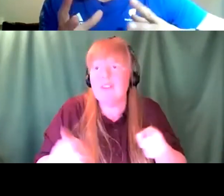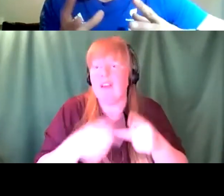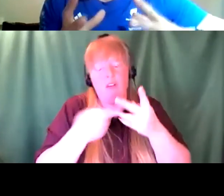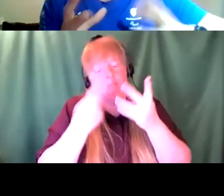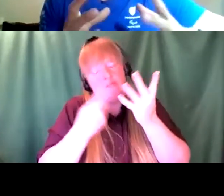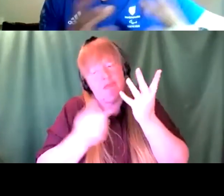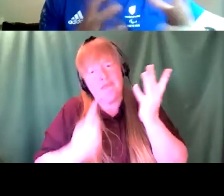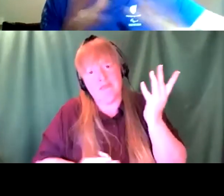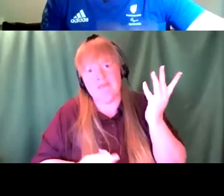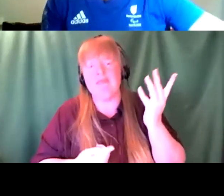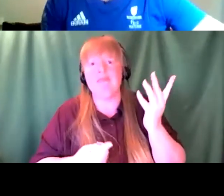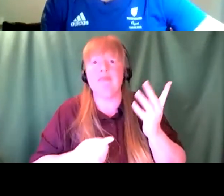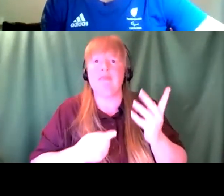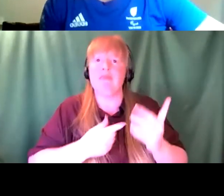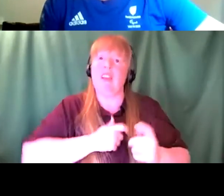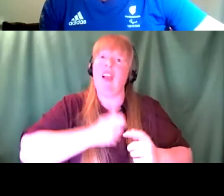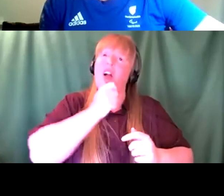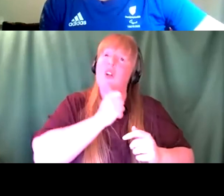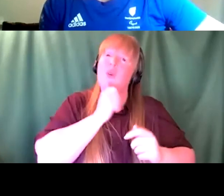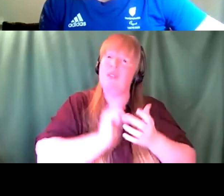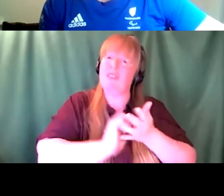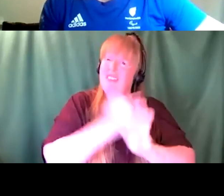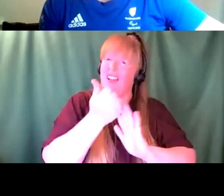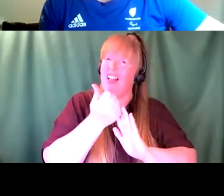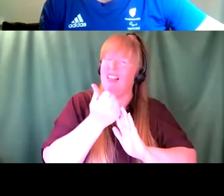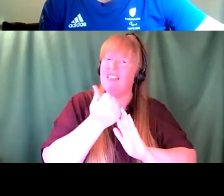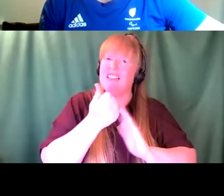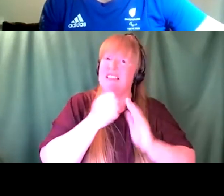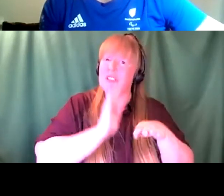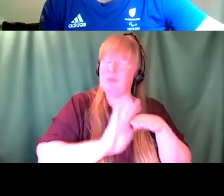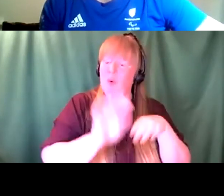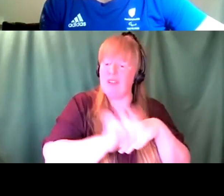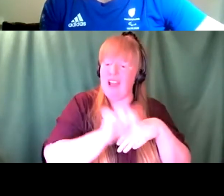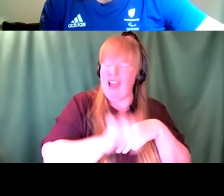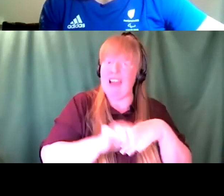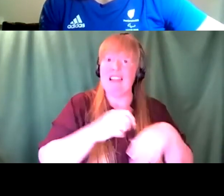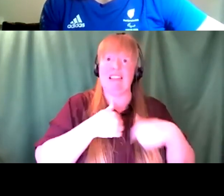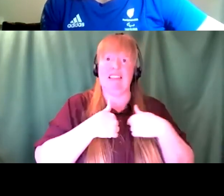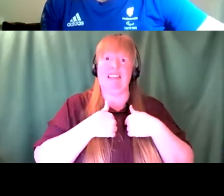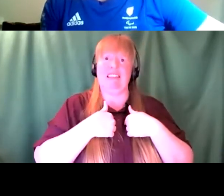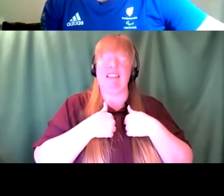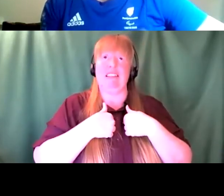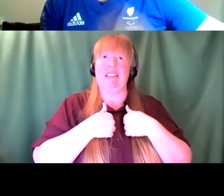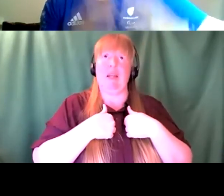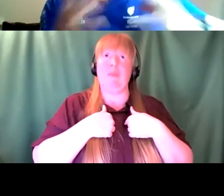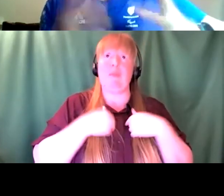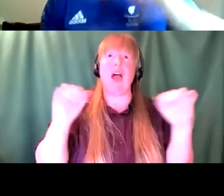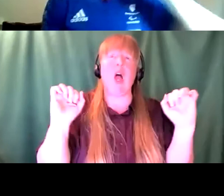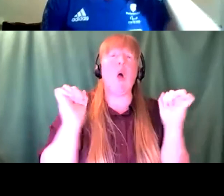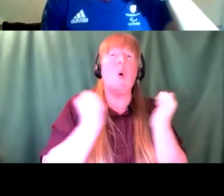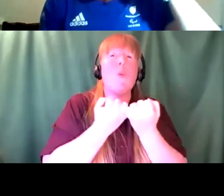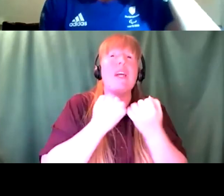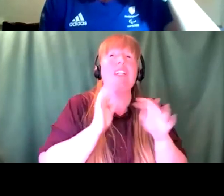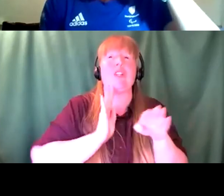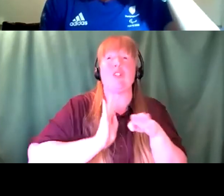in sport. But yeah, I think if I was to approach a winter sport, I'd have some definite skills in terms of how I approach it